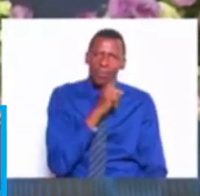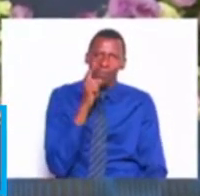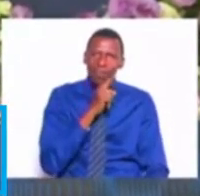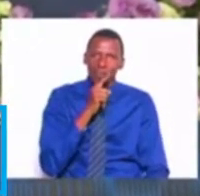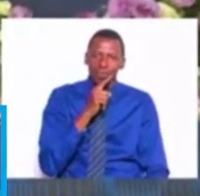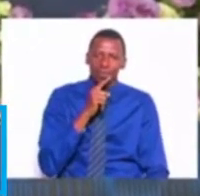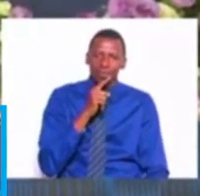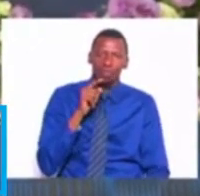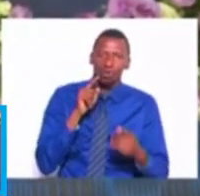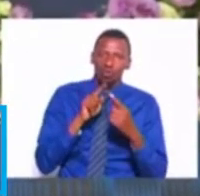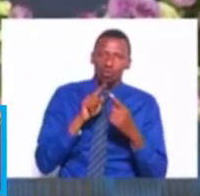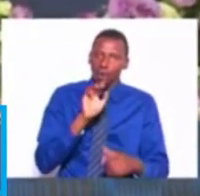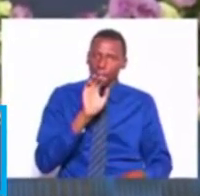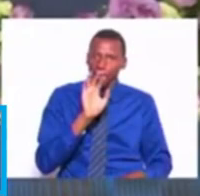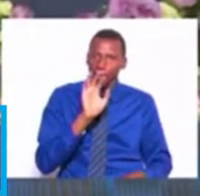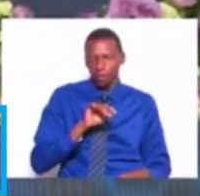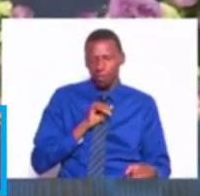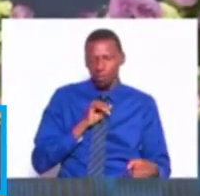wife.